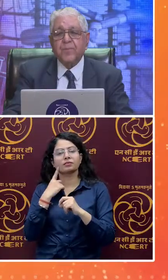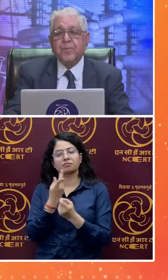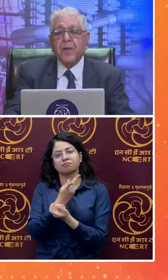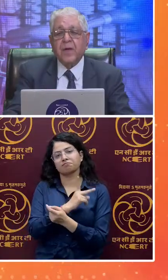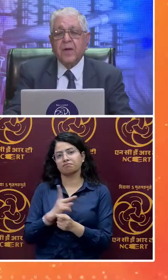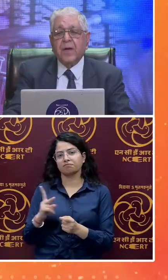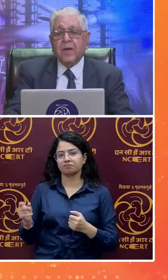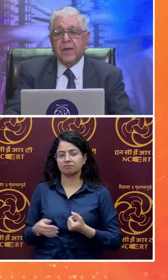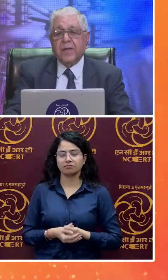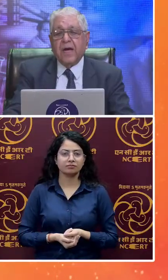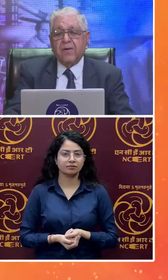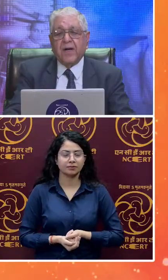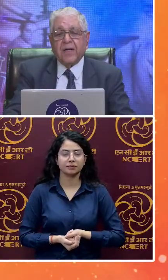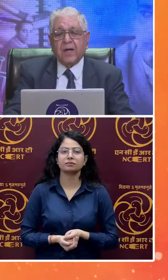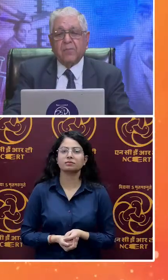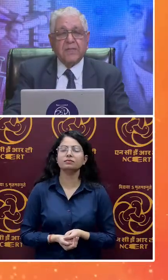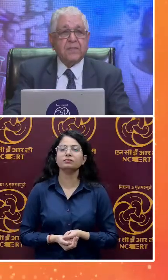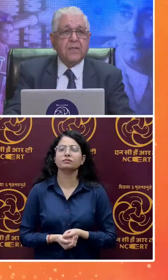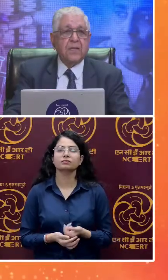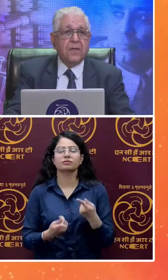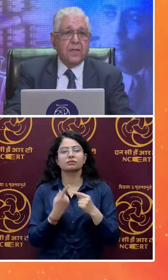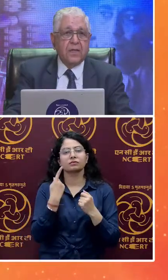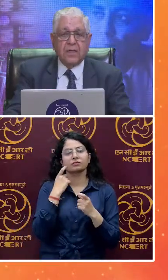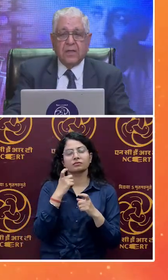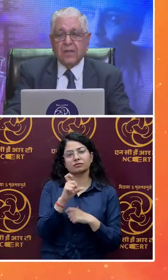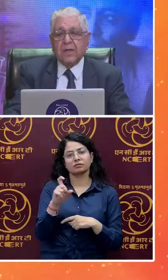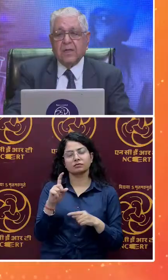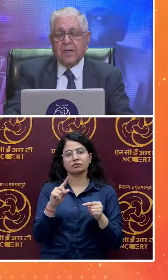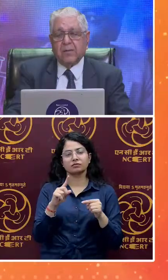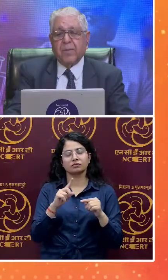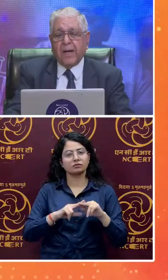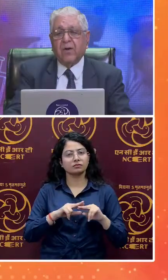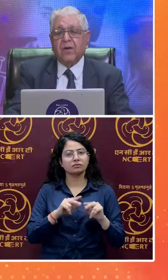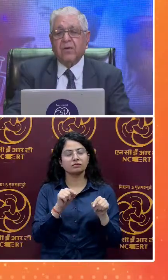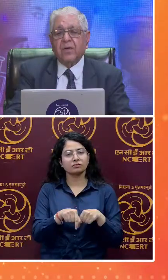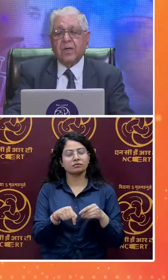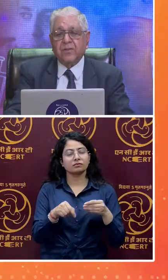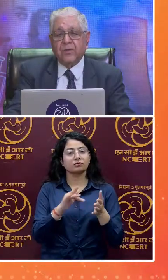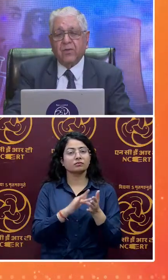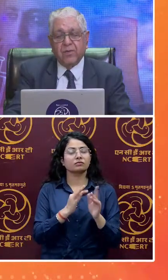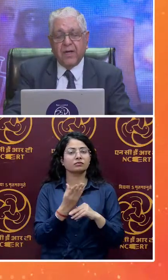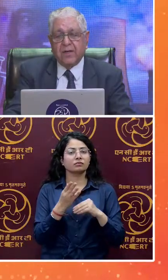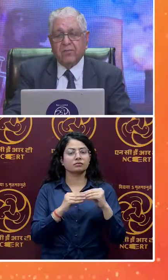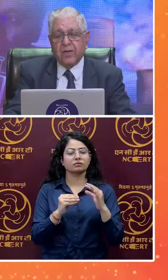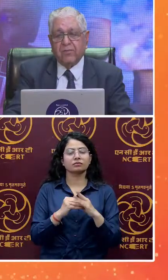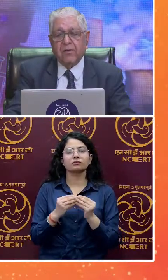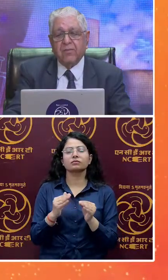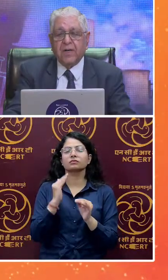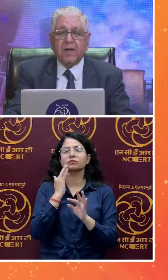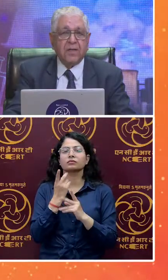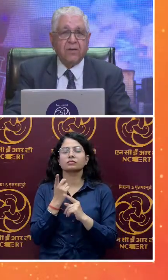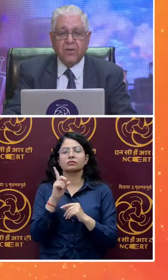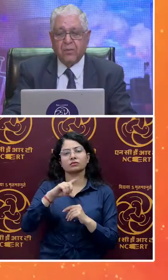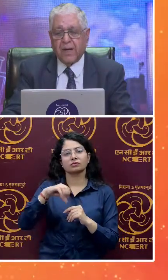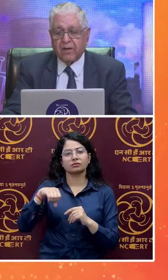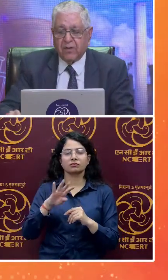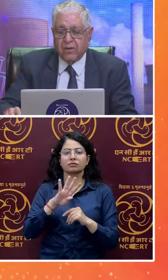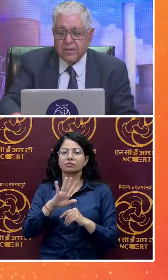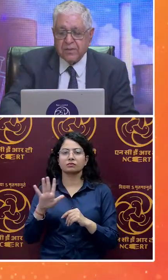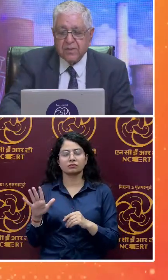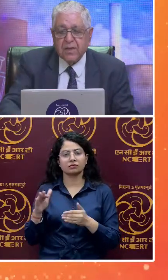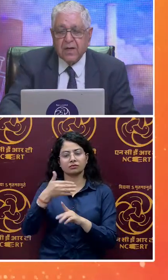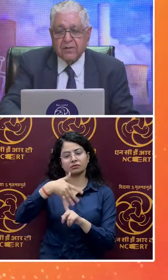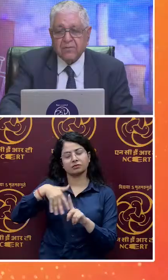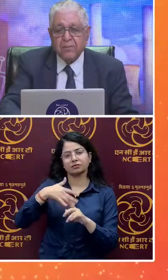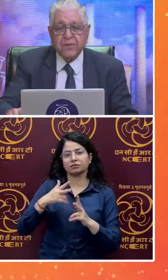etc. TIFR had commenced at Bangalore in June of 1945, and I will give you a background